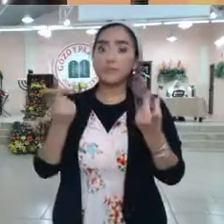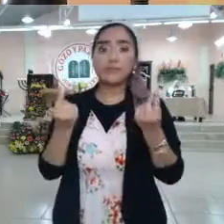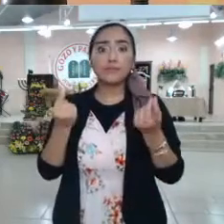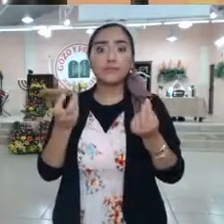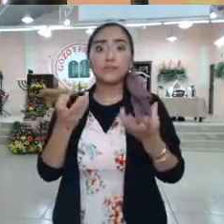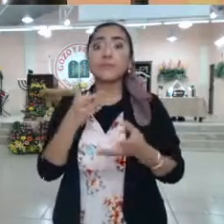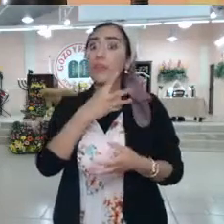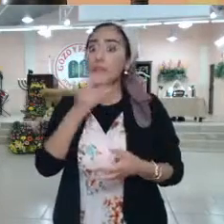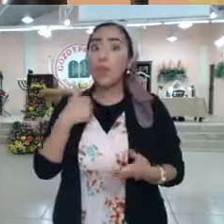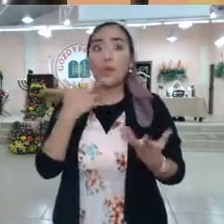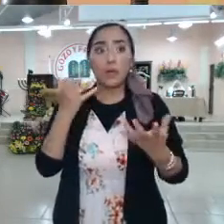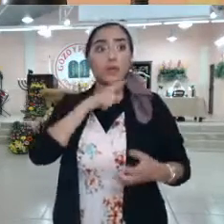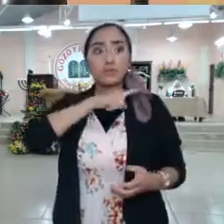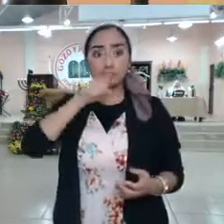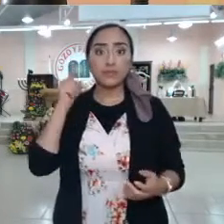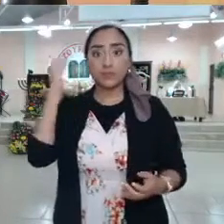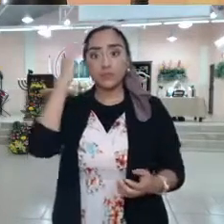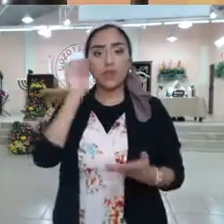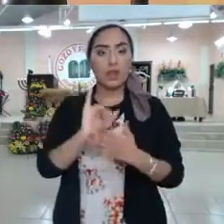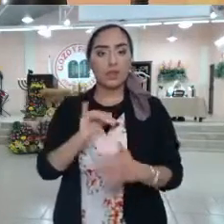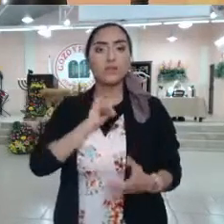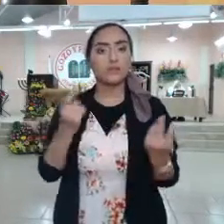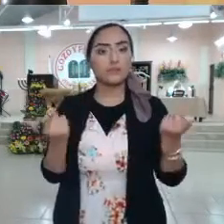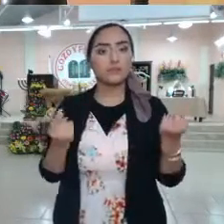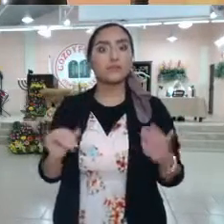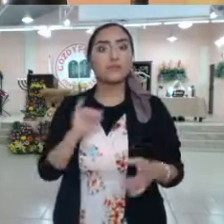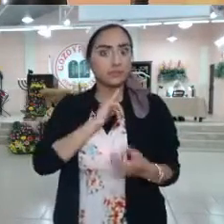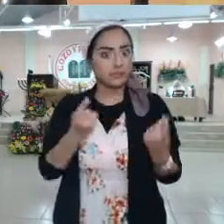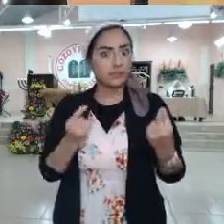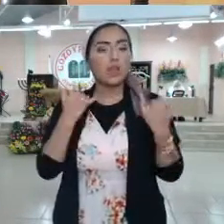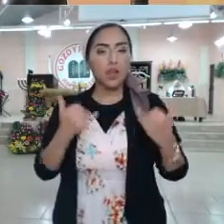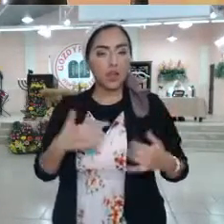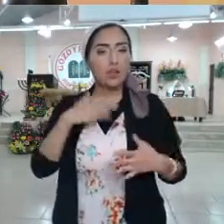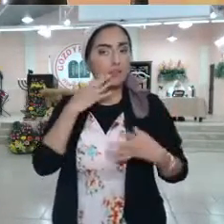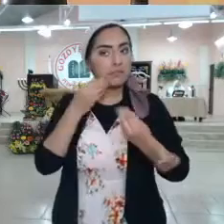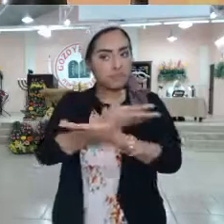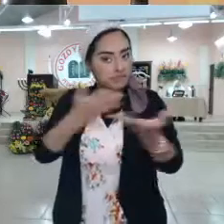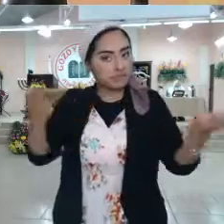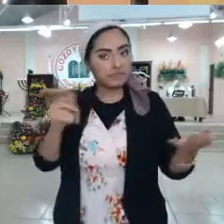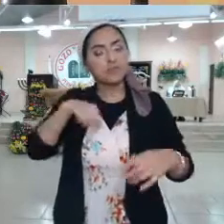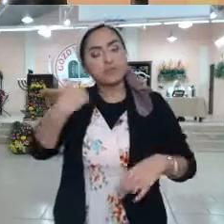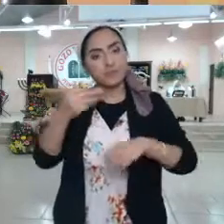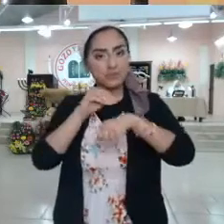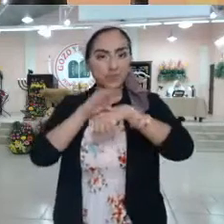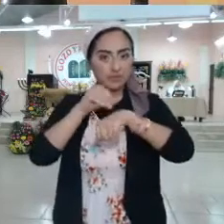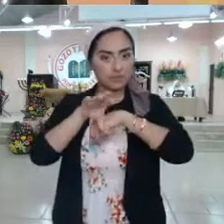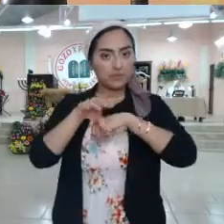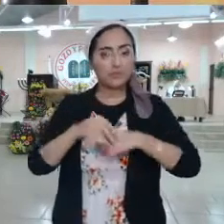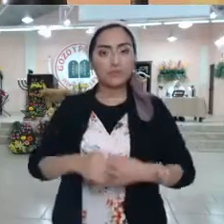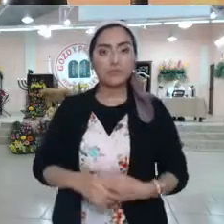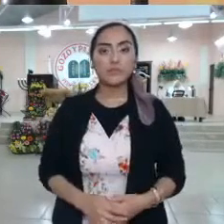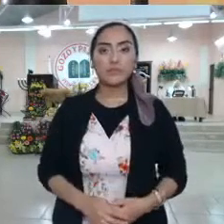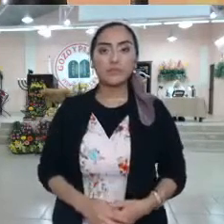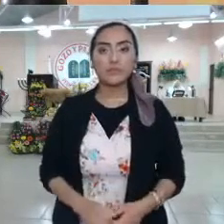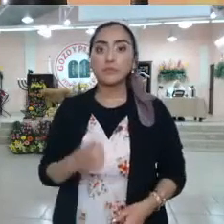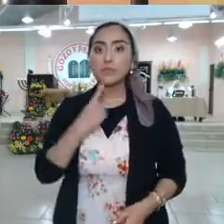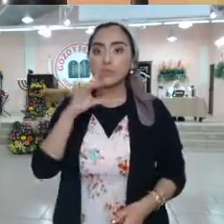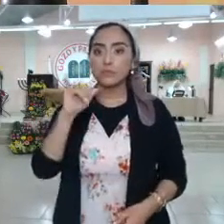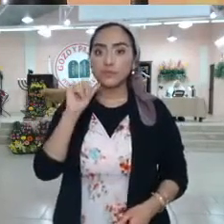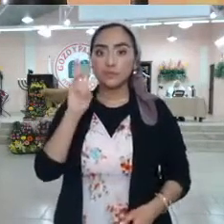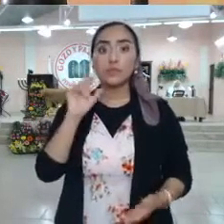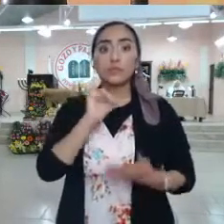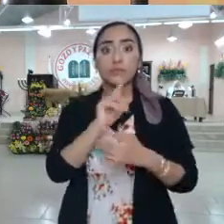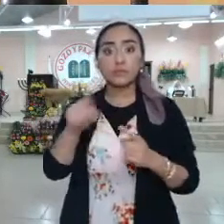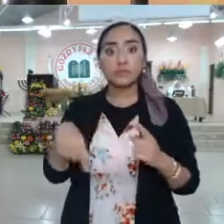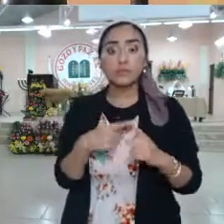have forgotten to do, and I want you to know that I do it. I do it, and I'm going to give you another advice.